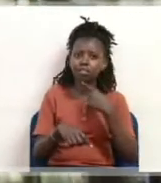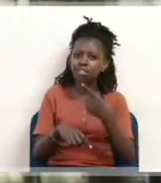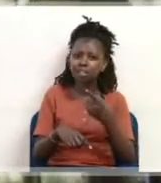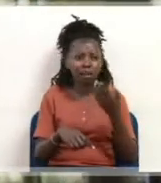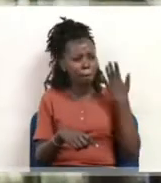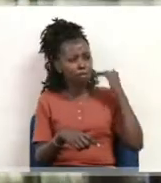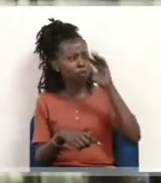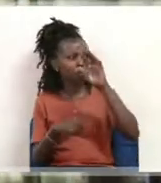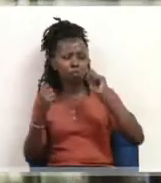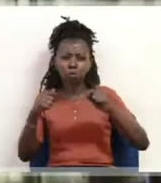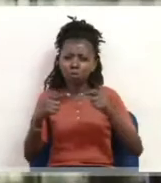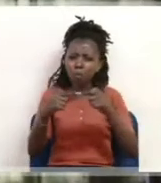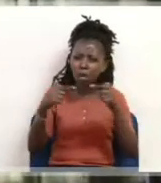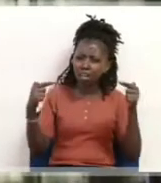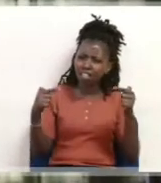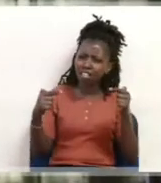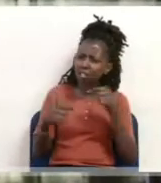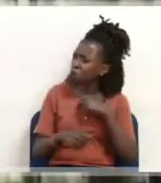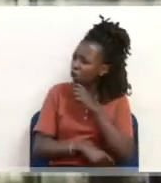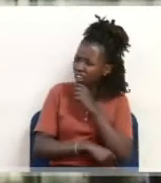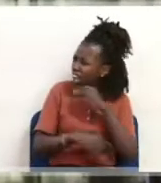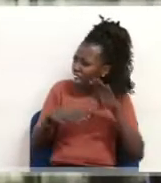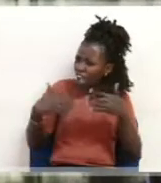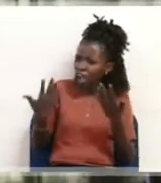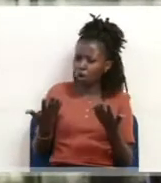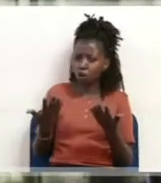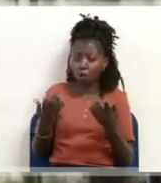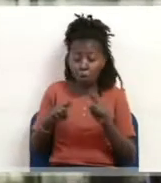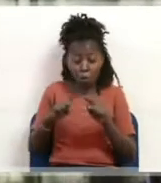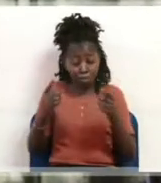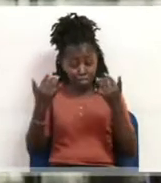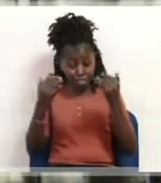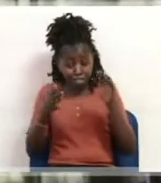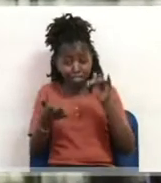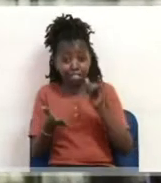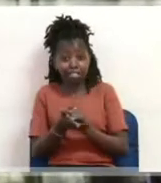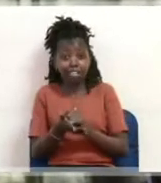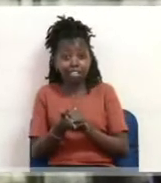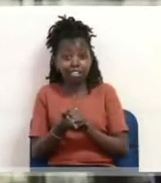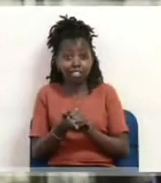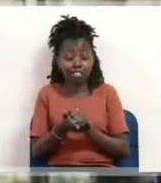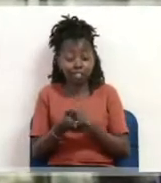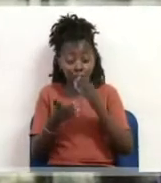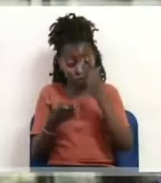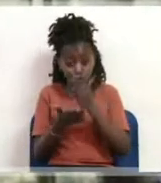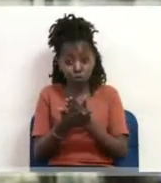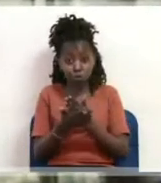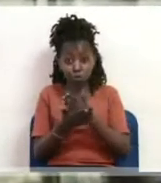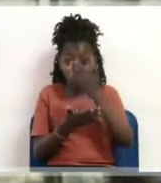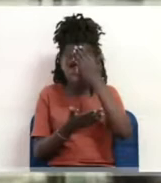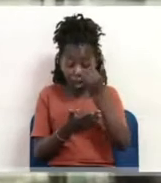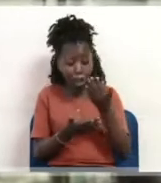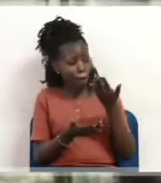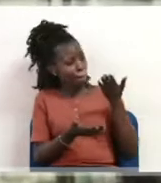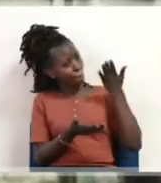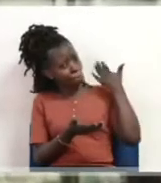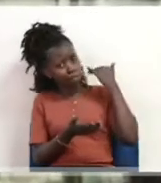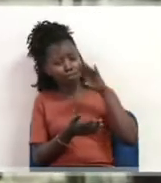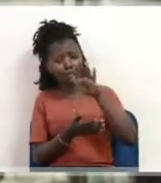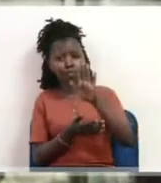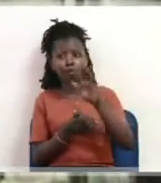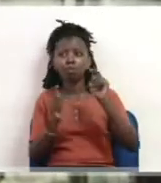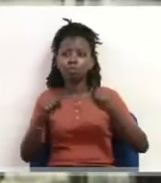wonder, past, be a giant? But that's what we're going to look to, because your past can be a